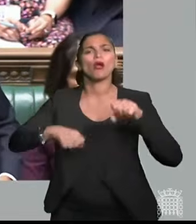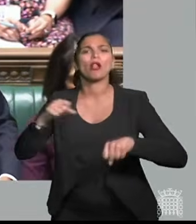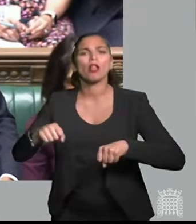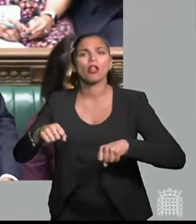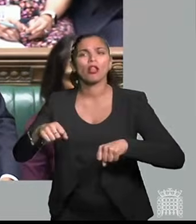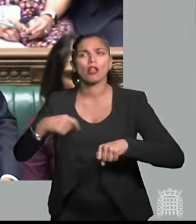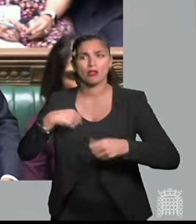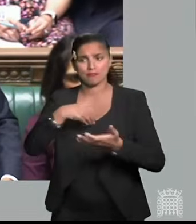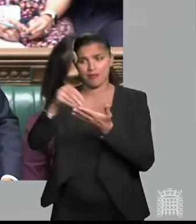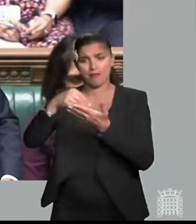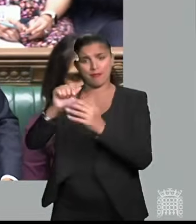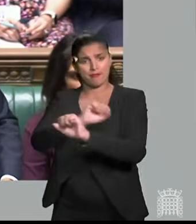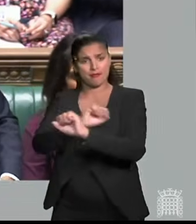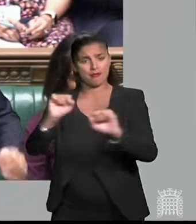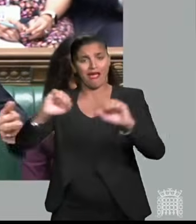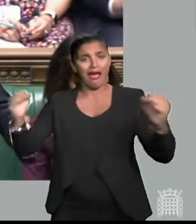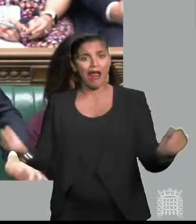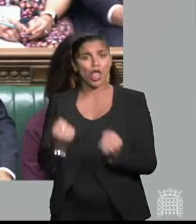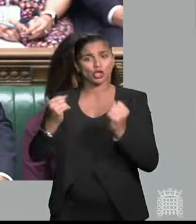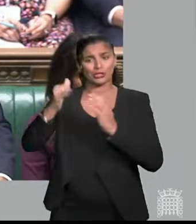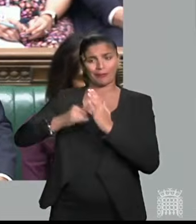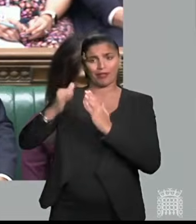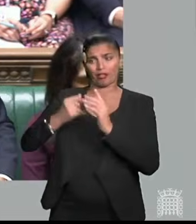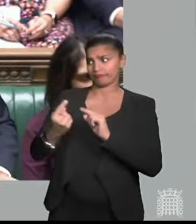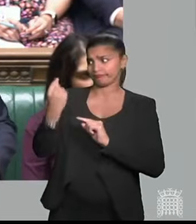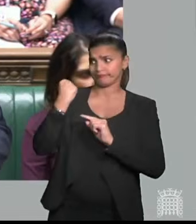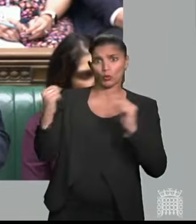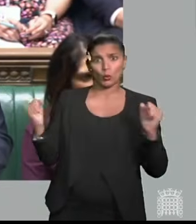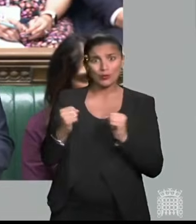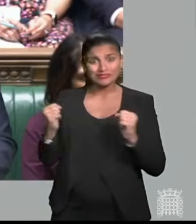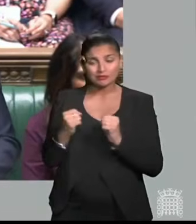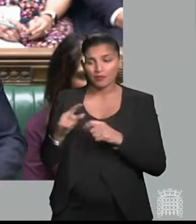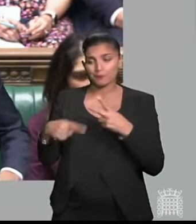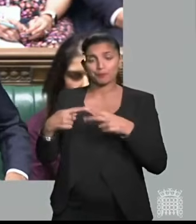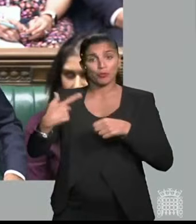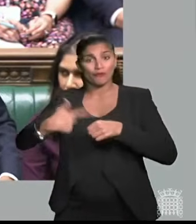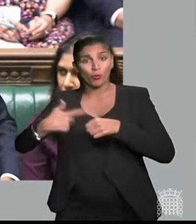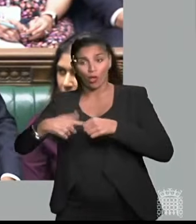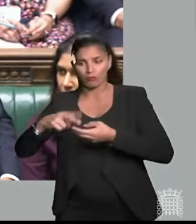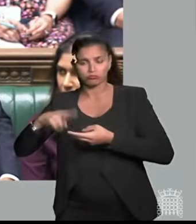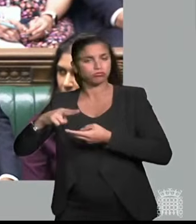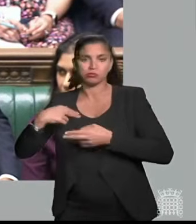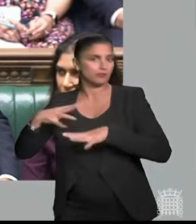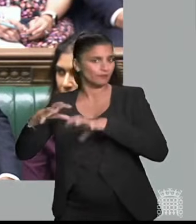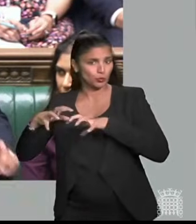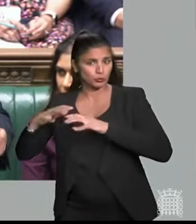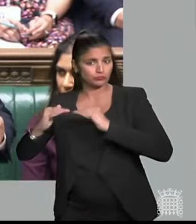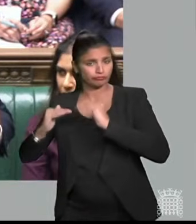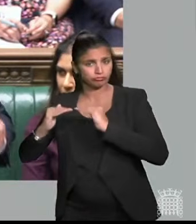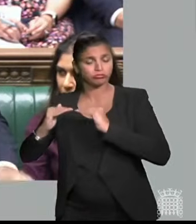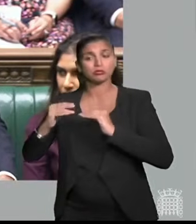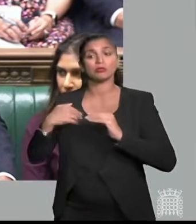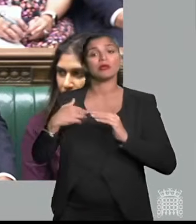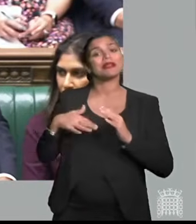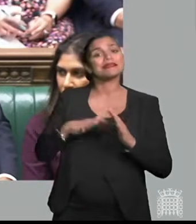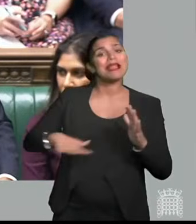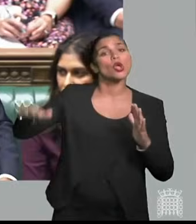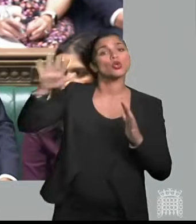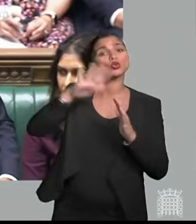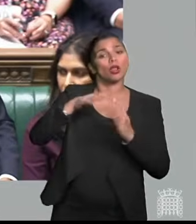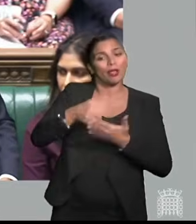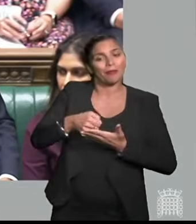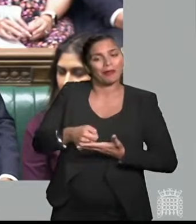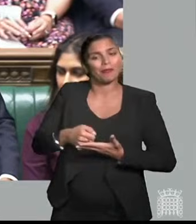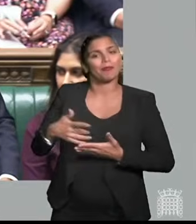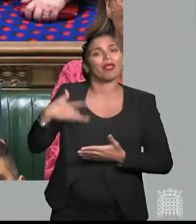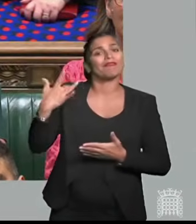typical family's energy bill last winter, frozen fuel duty, boosted the national living wage to record levels, and 8